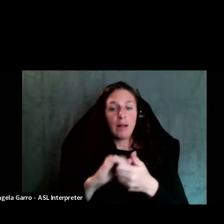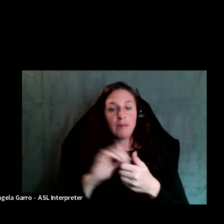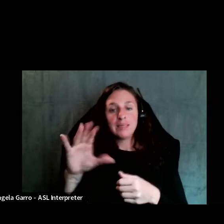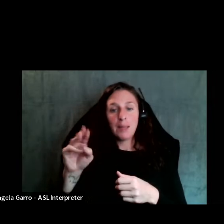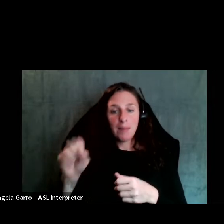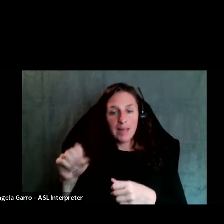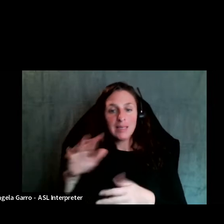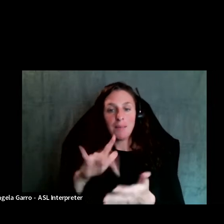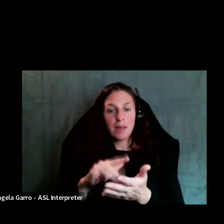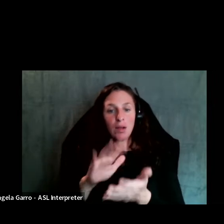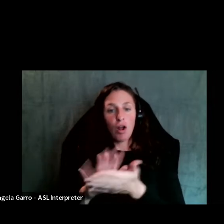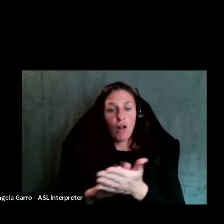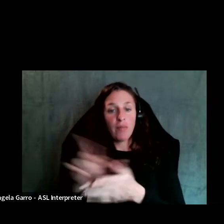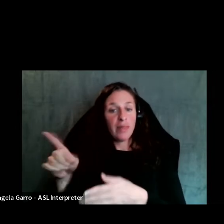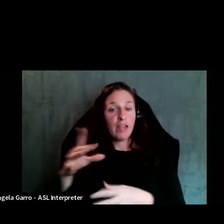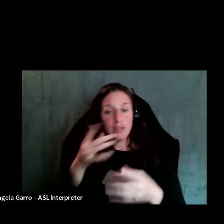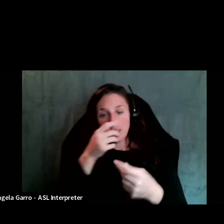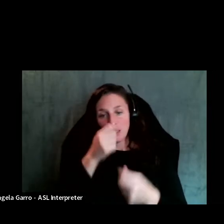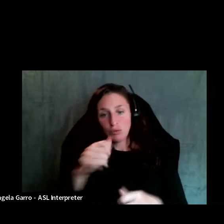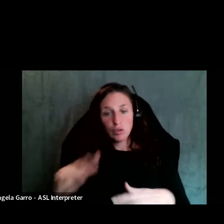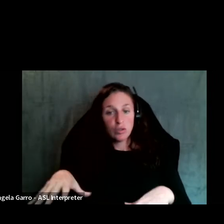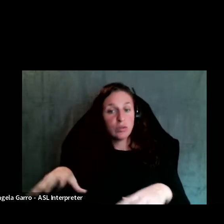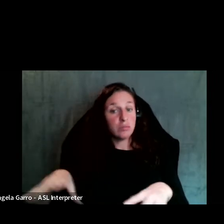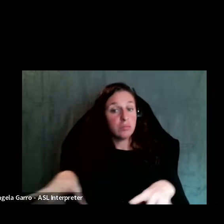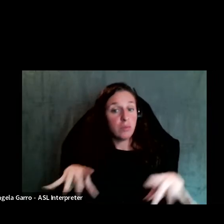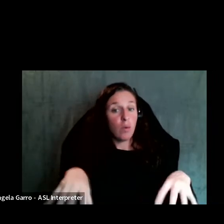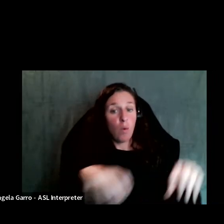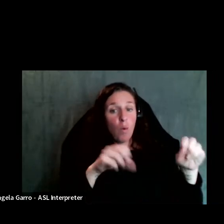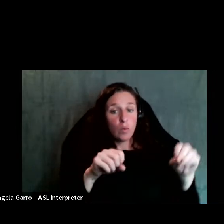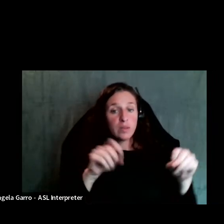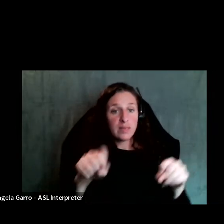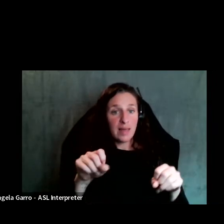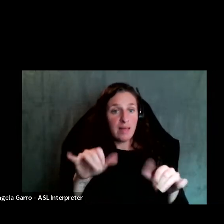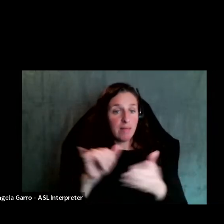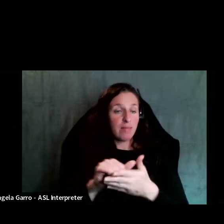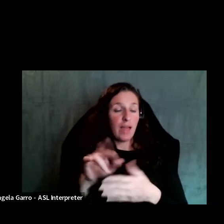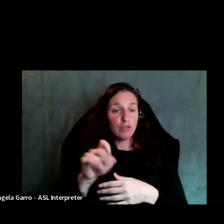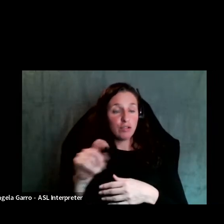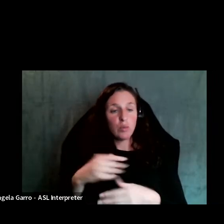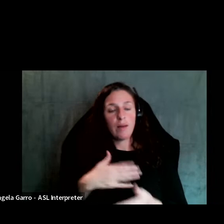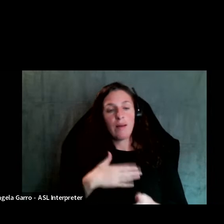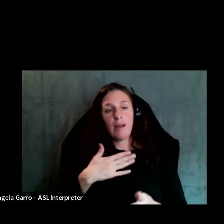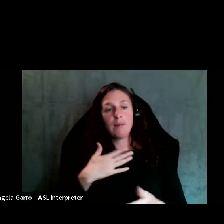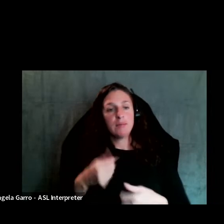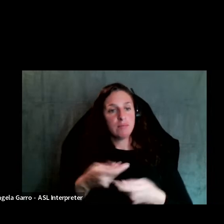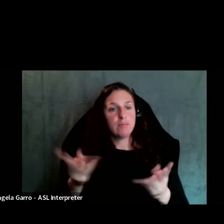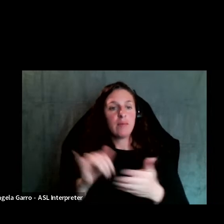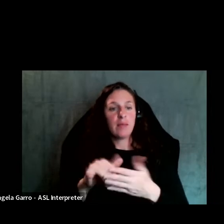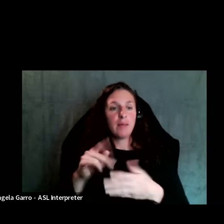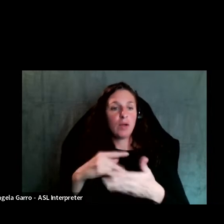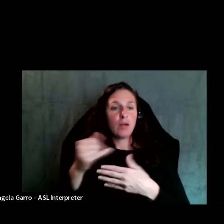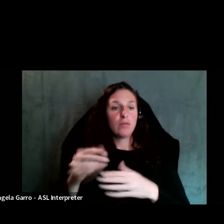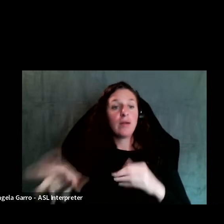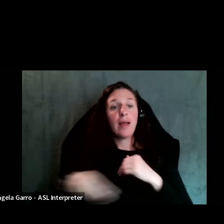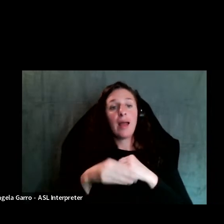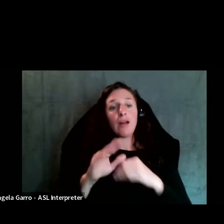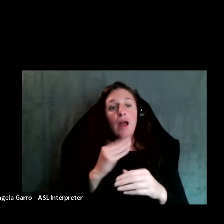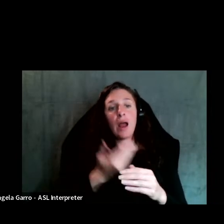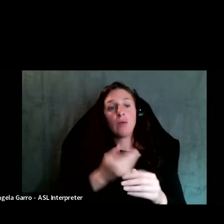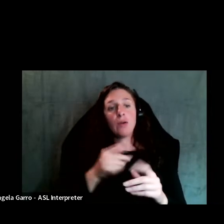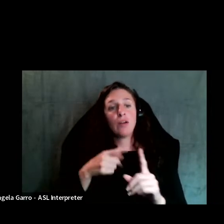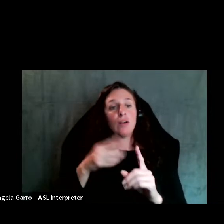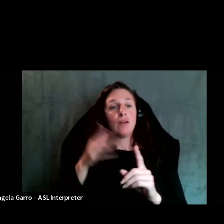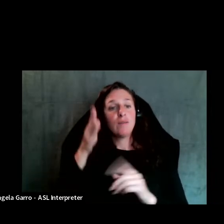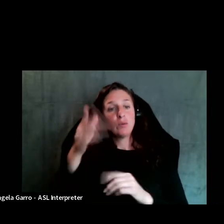at their location. So we're very excited to be able to roll out this project. And adding on to our future goals, we hope that we could have